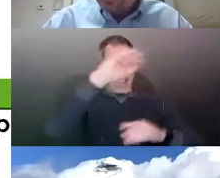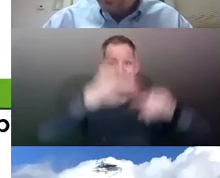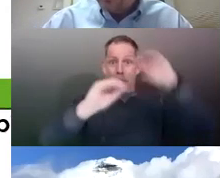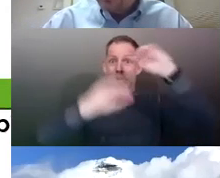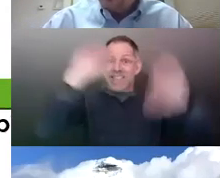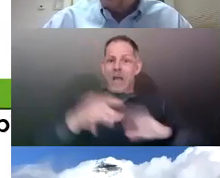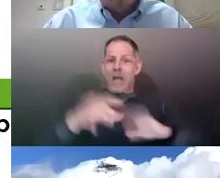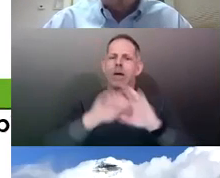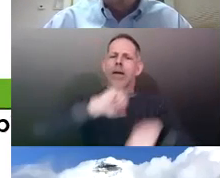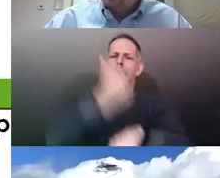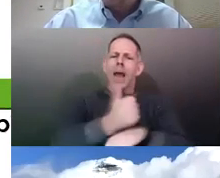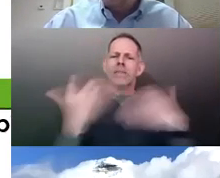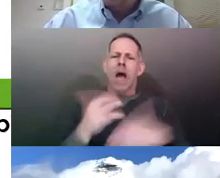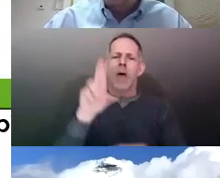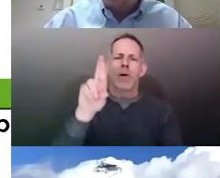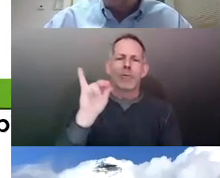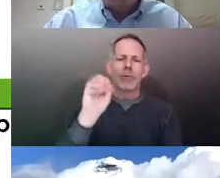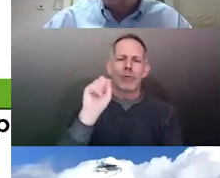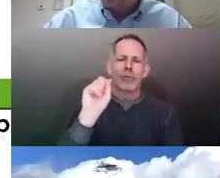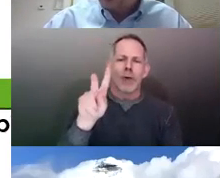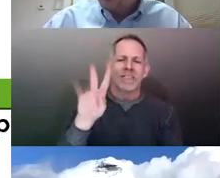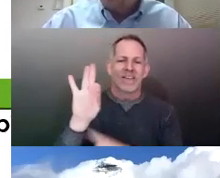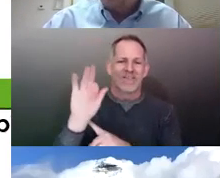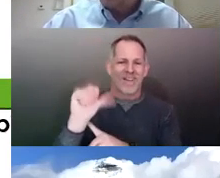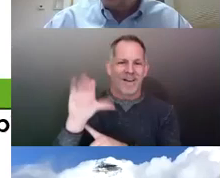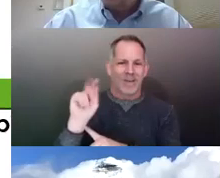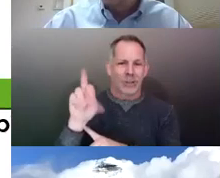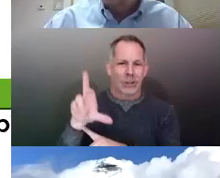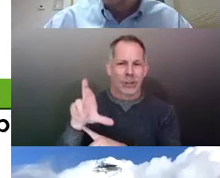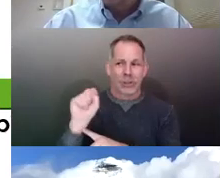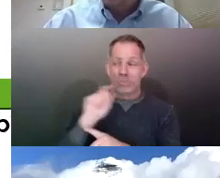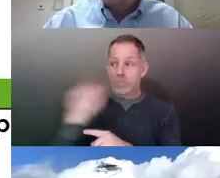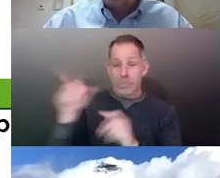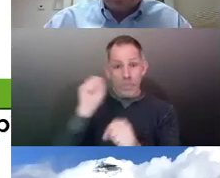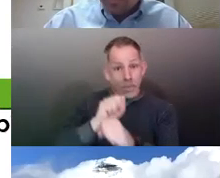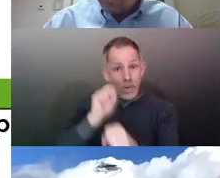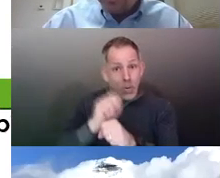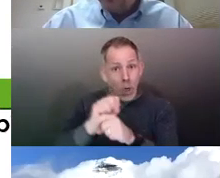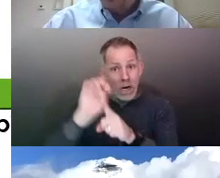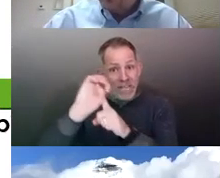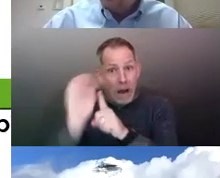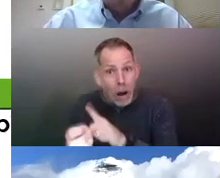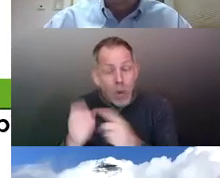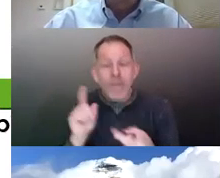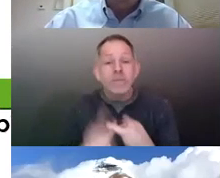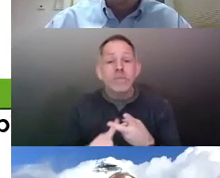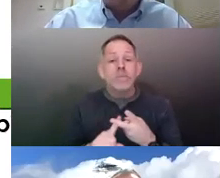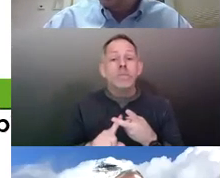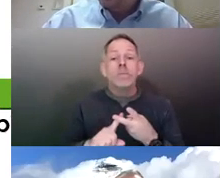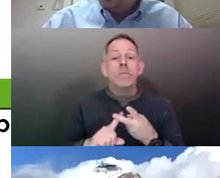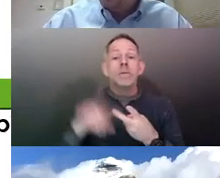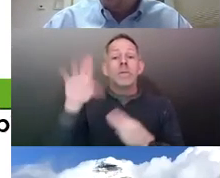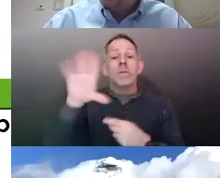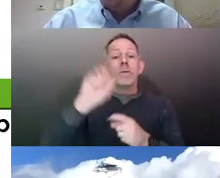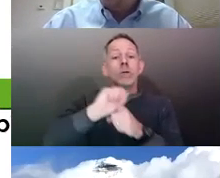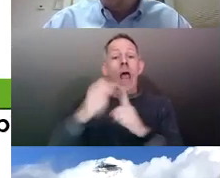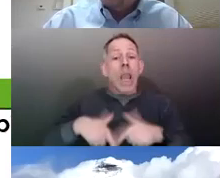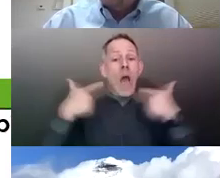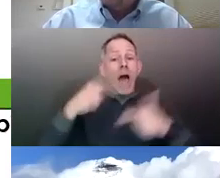including but not limited to employment and essential functions of society that they're more likely to be going to work, more likely to